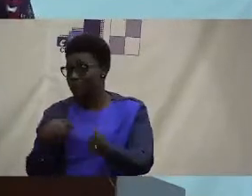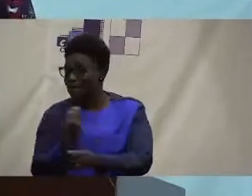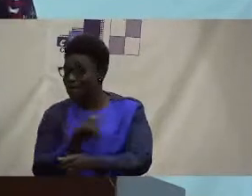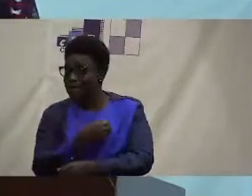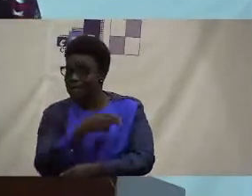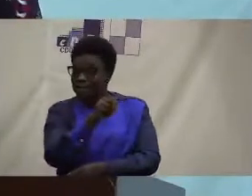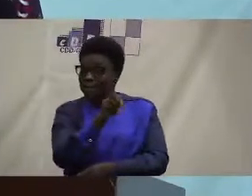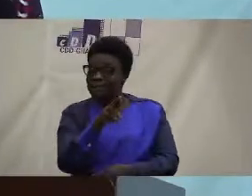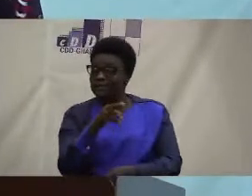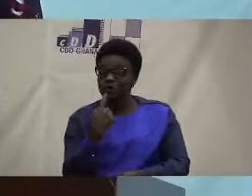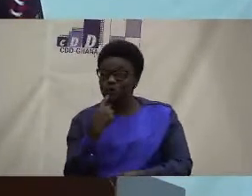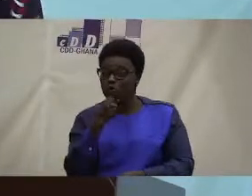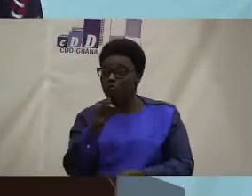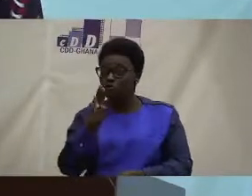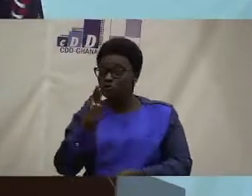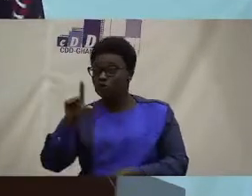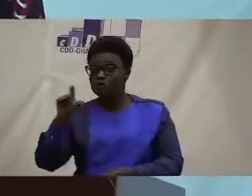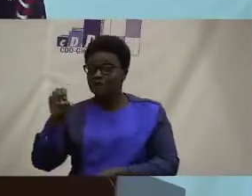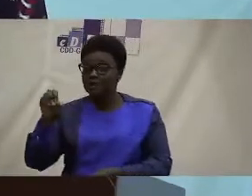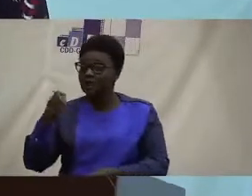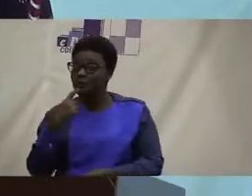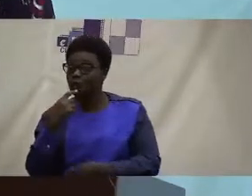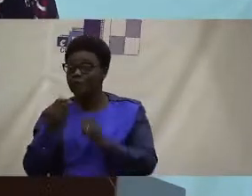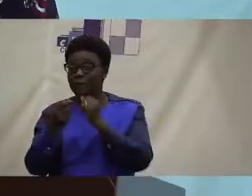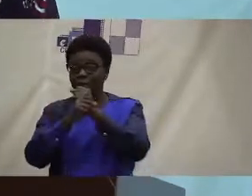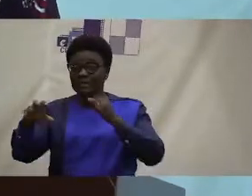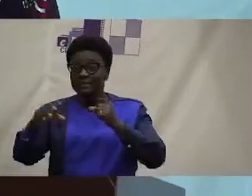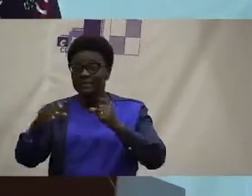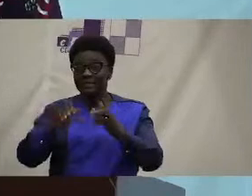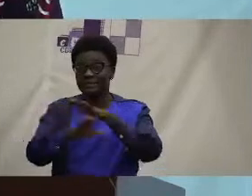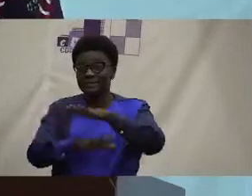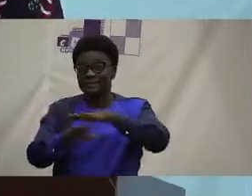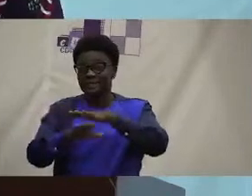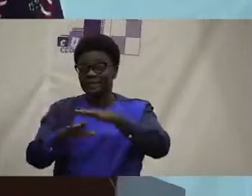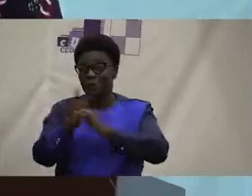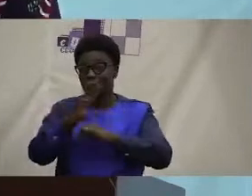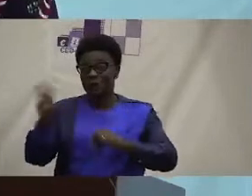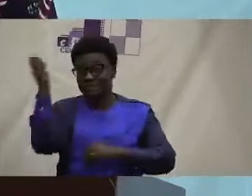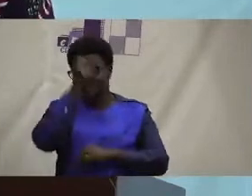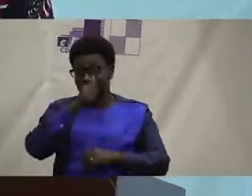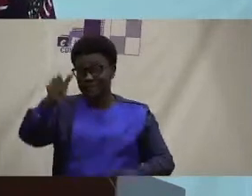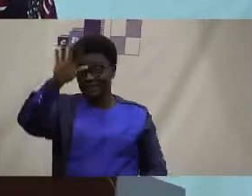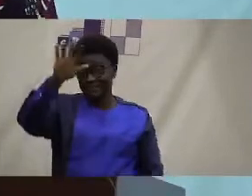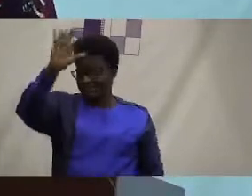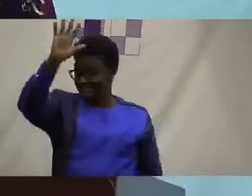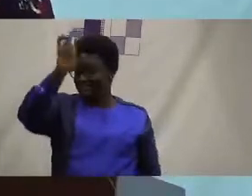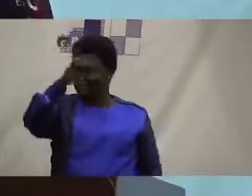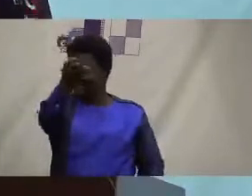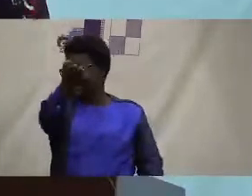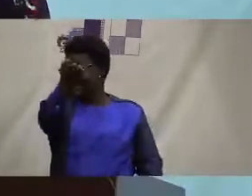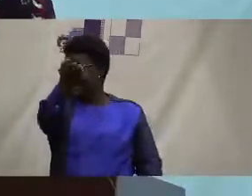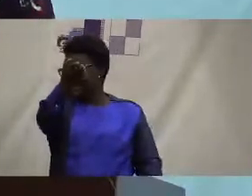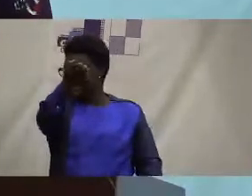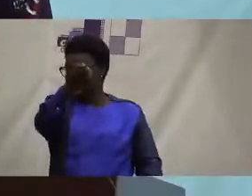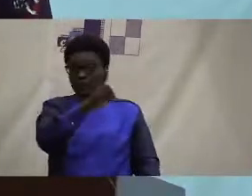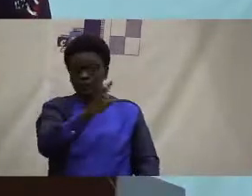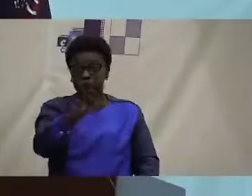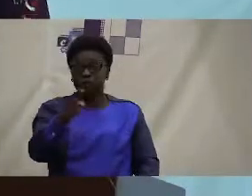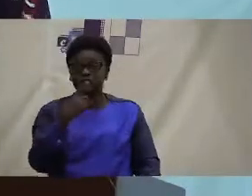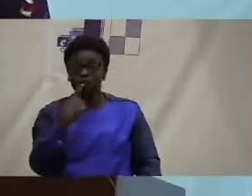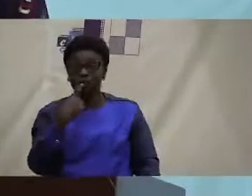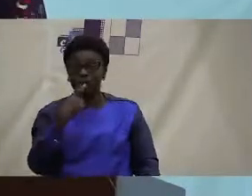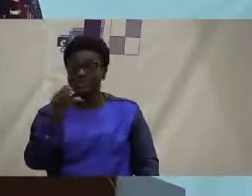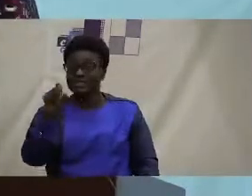Mr. Suleimana Brahima of the Media Foundation for West Africa also in our midst. Where's Suleimana? Okay, great to see you. We have Dr. Ali